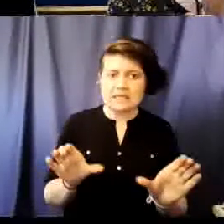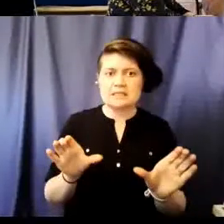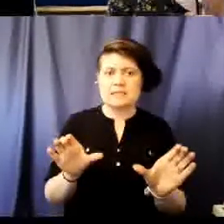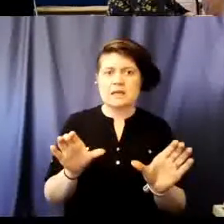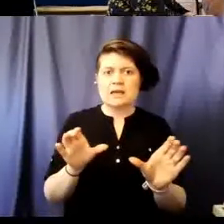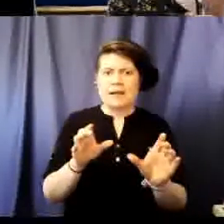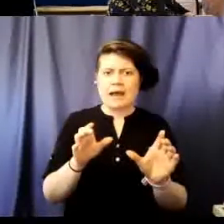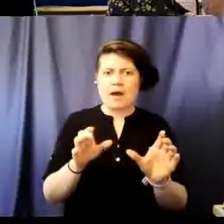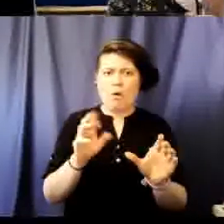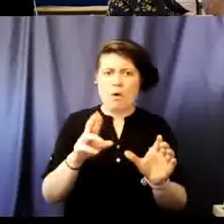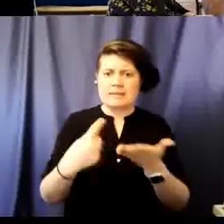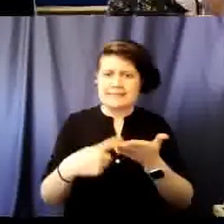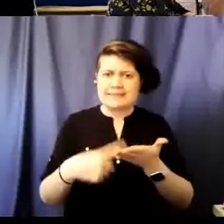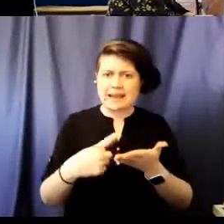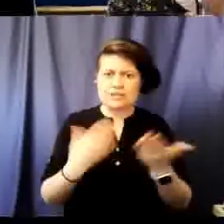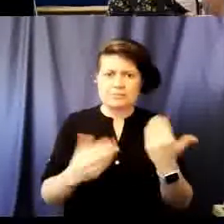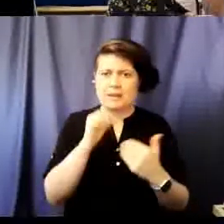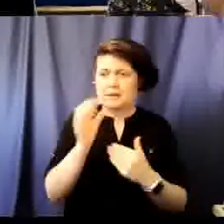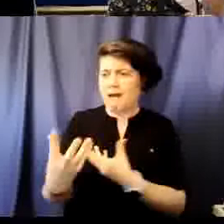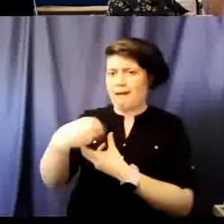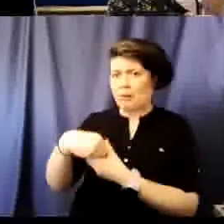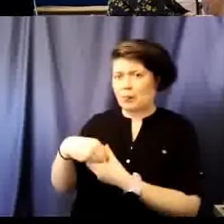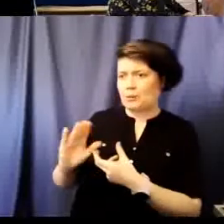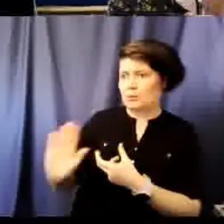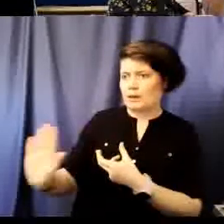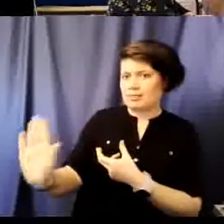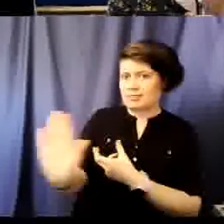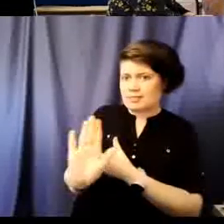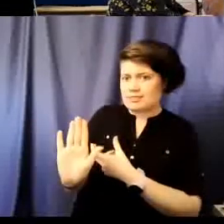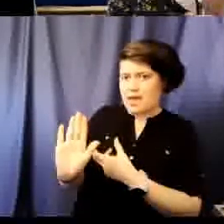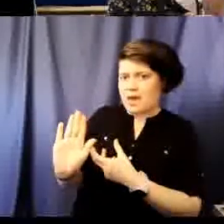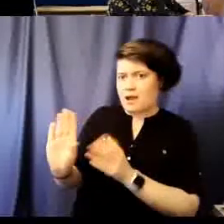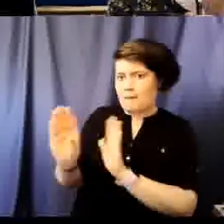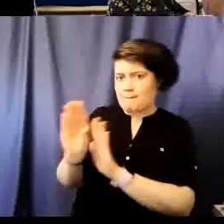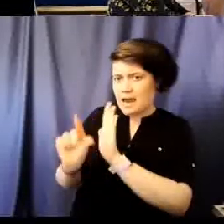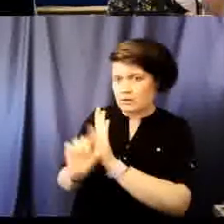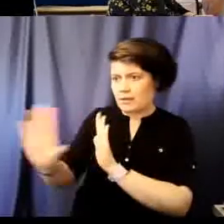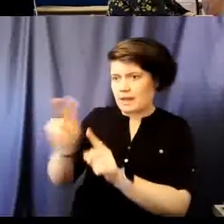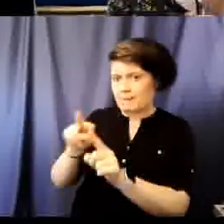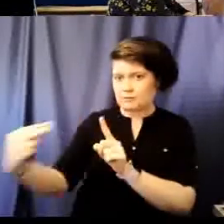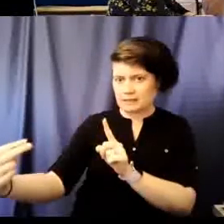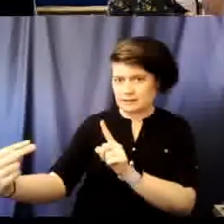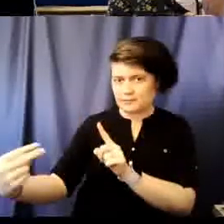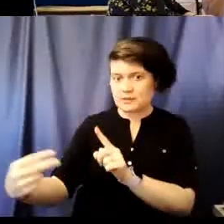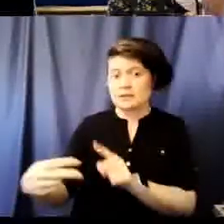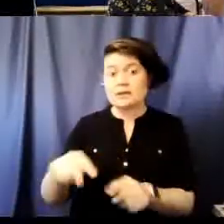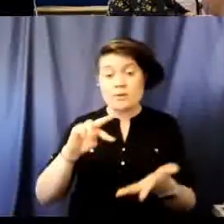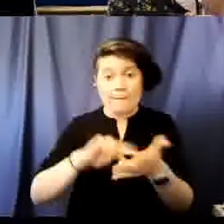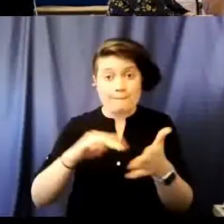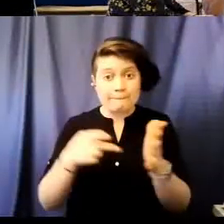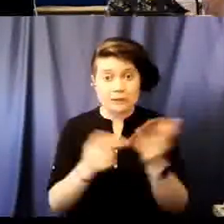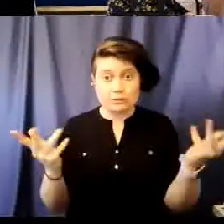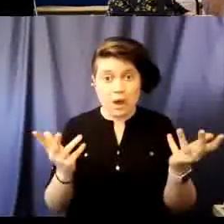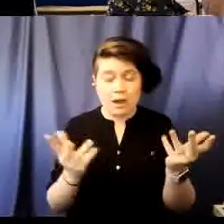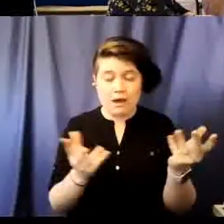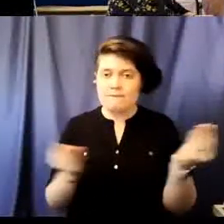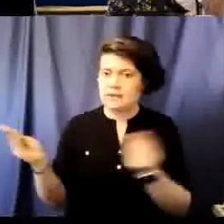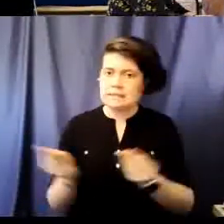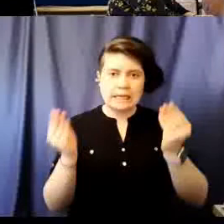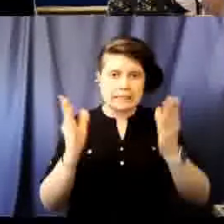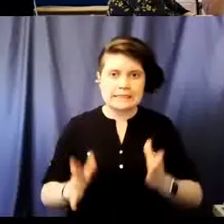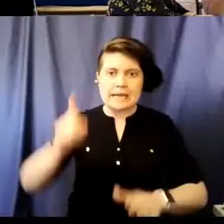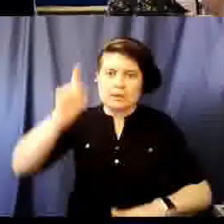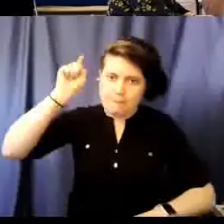which means the group isn't really inclusive in practice. Facilitators must have a strong understanding